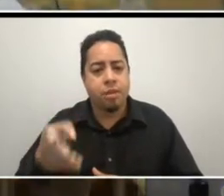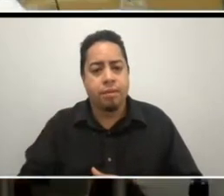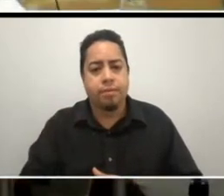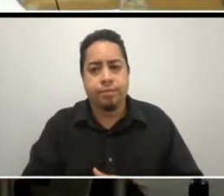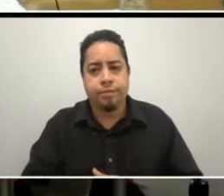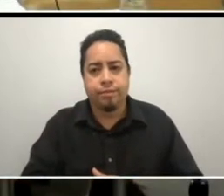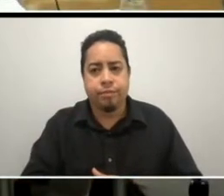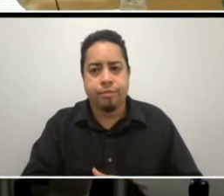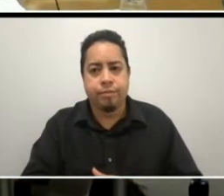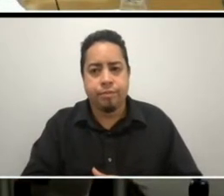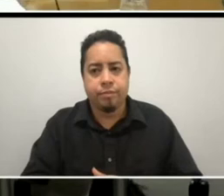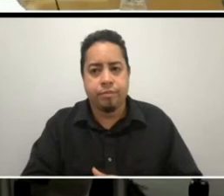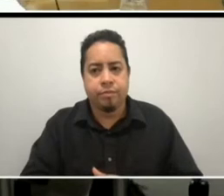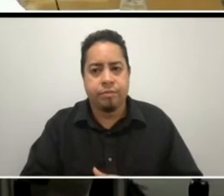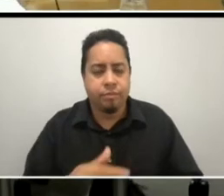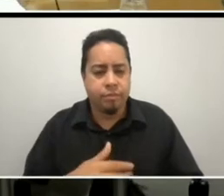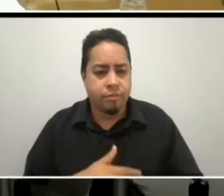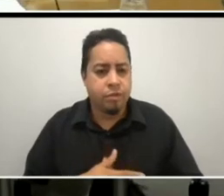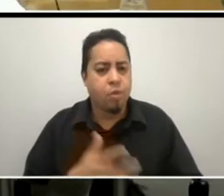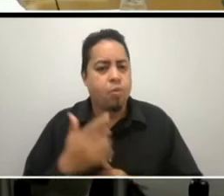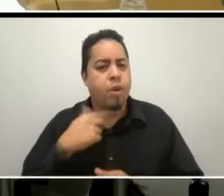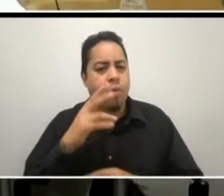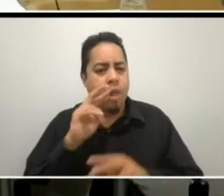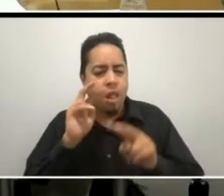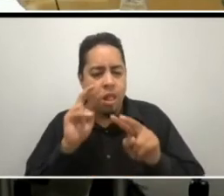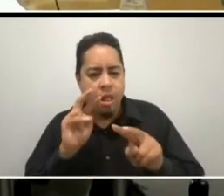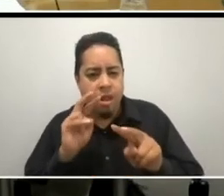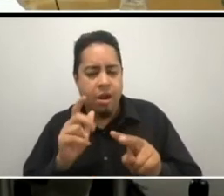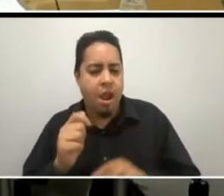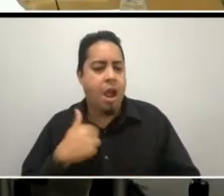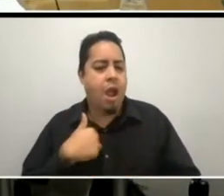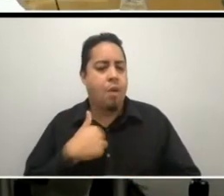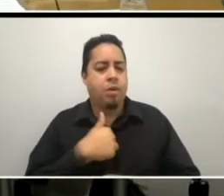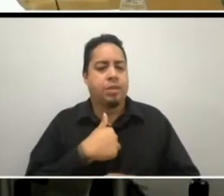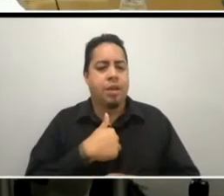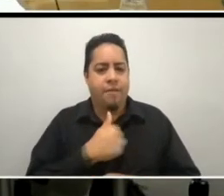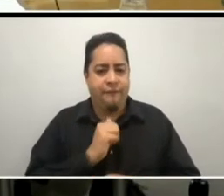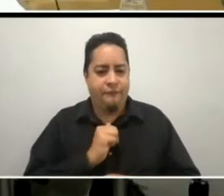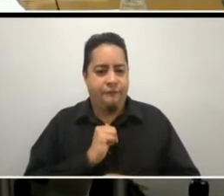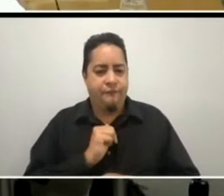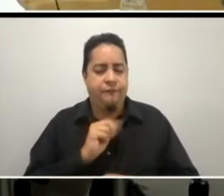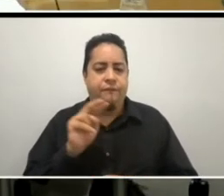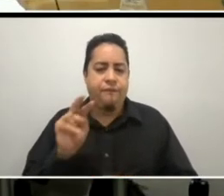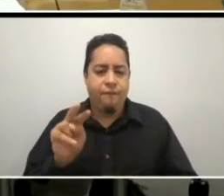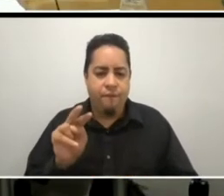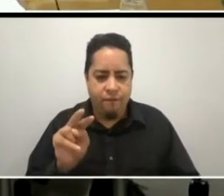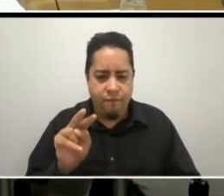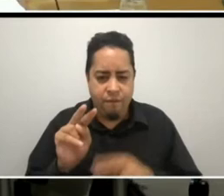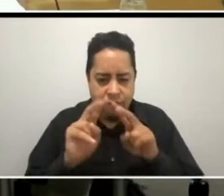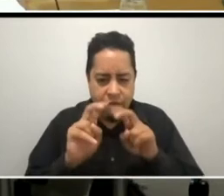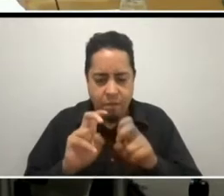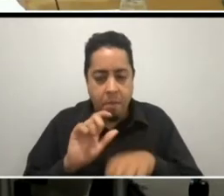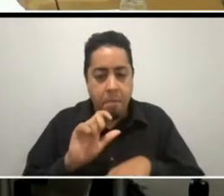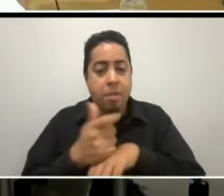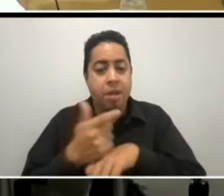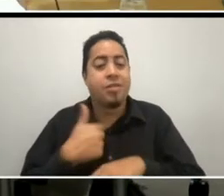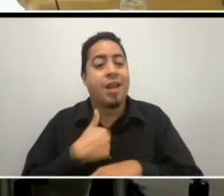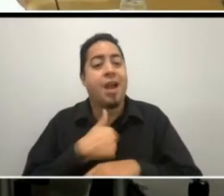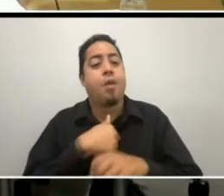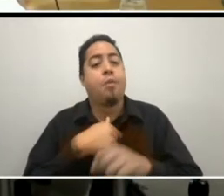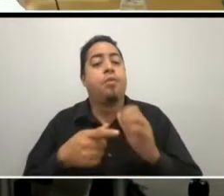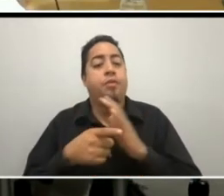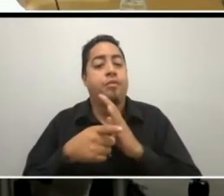Took a look, a hard look at this ourselves, and based on our review of it, including the interviews of the